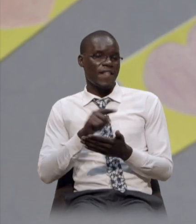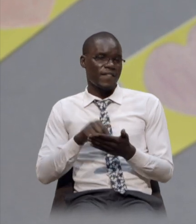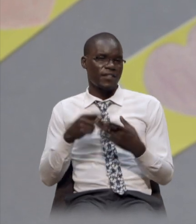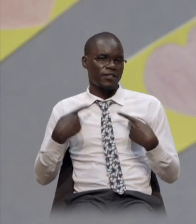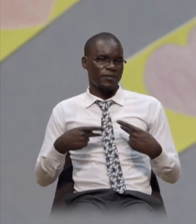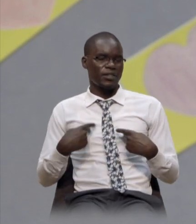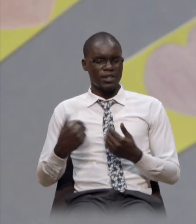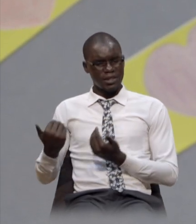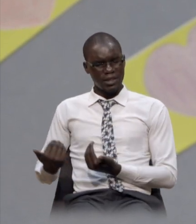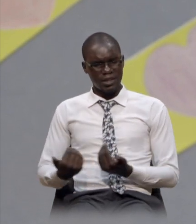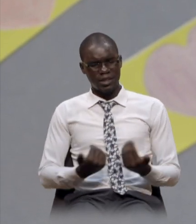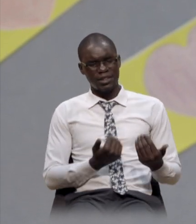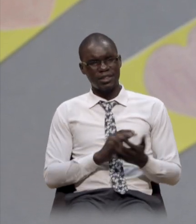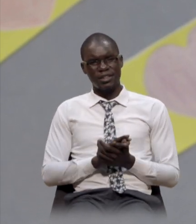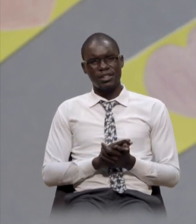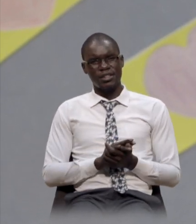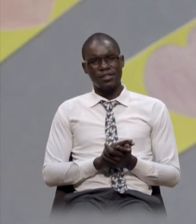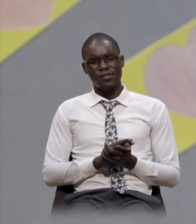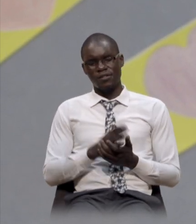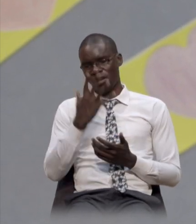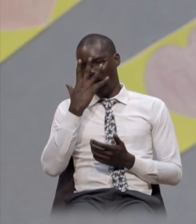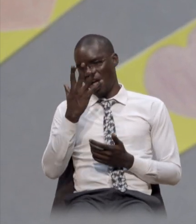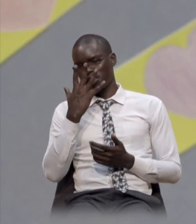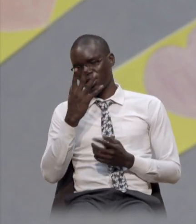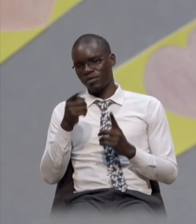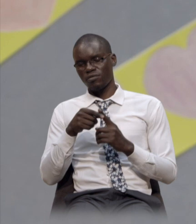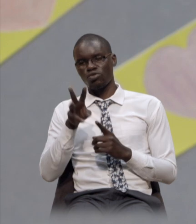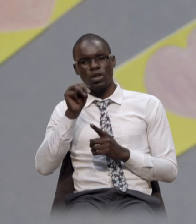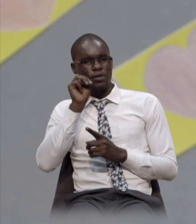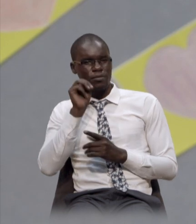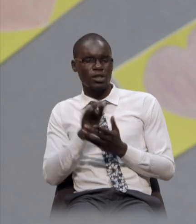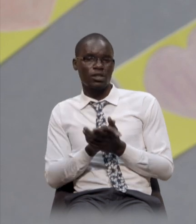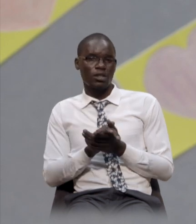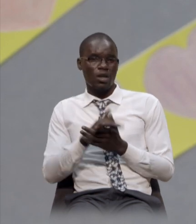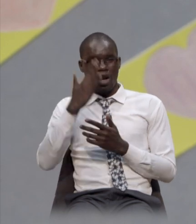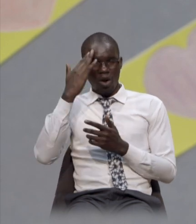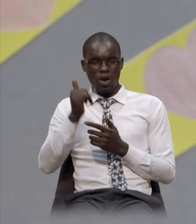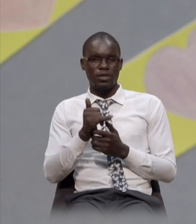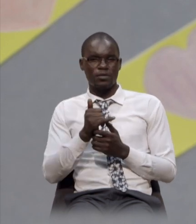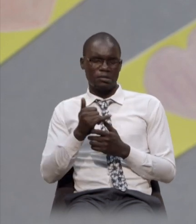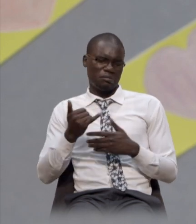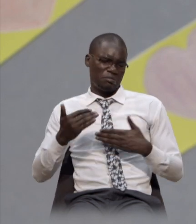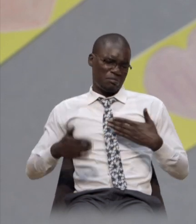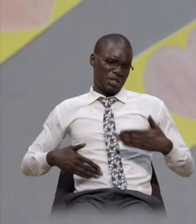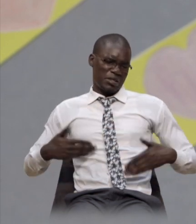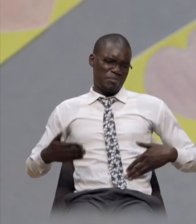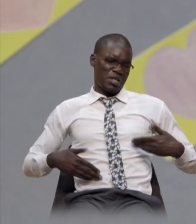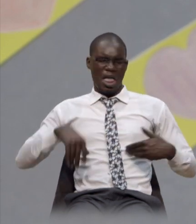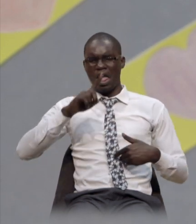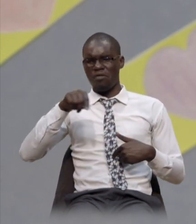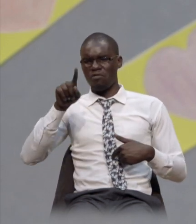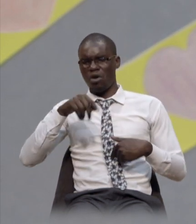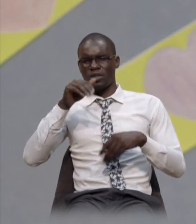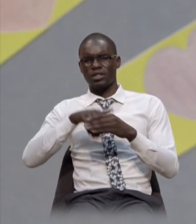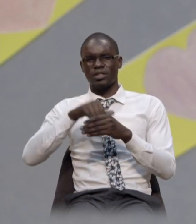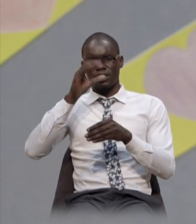the children were ashamed to him. His children were ashamed to him because they misbehaved in the temple. And this was a